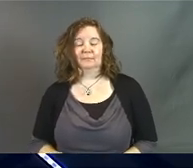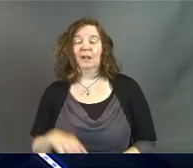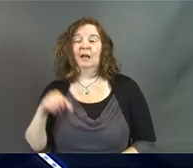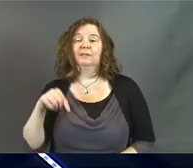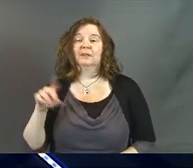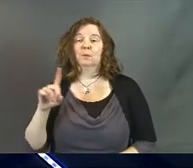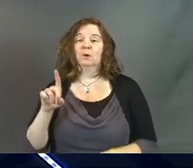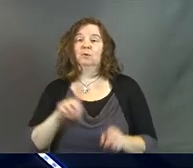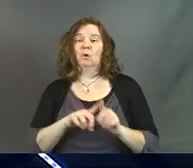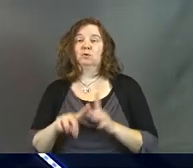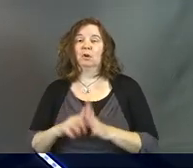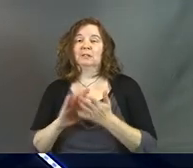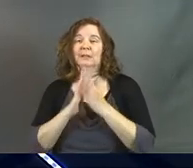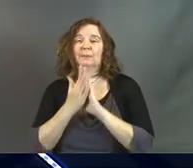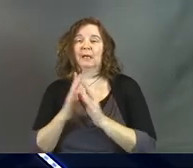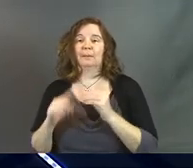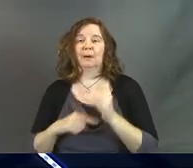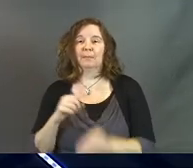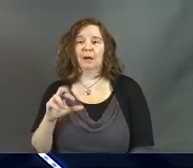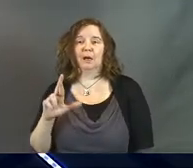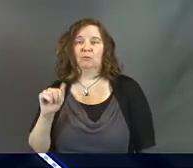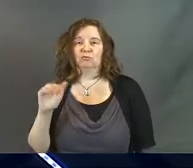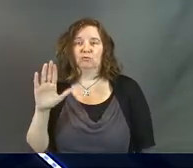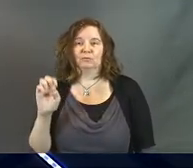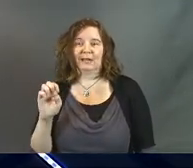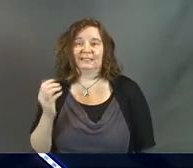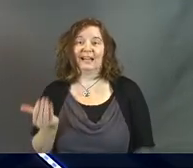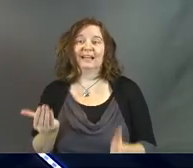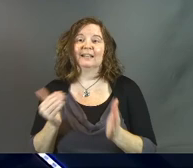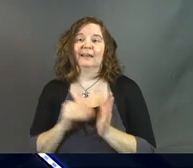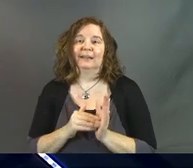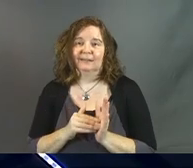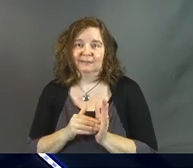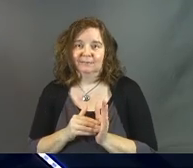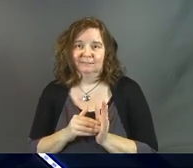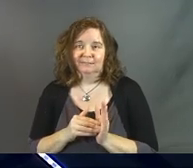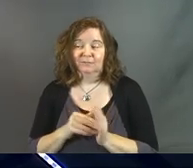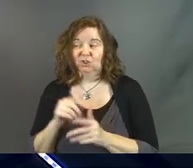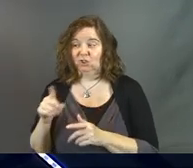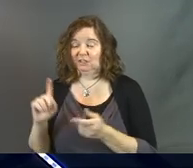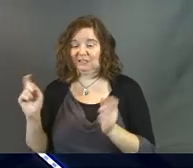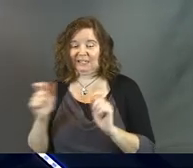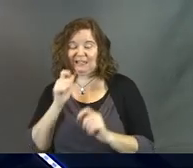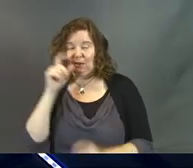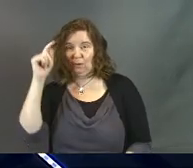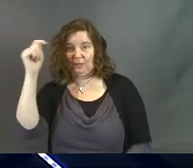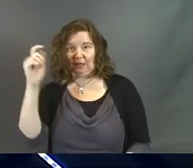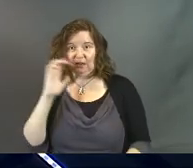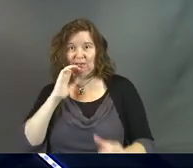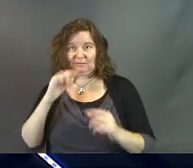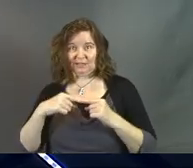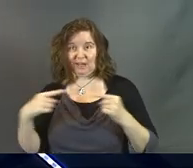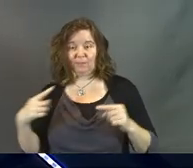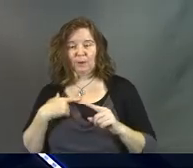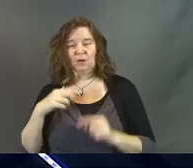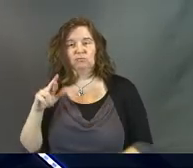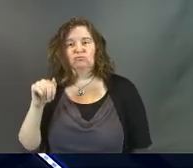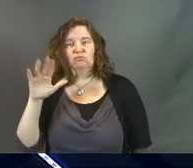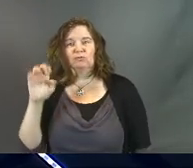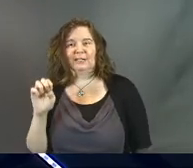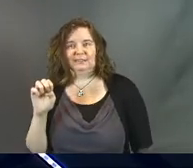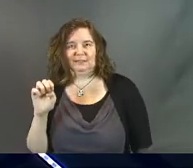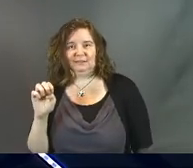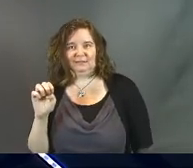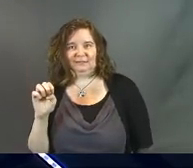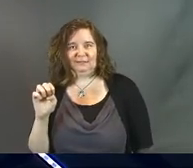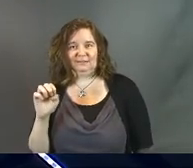This is where it also starts to become about race again. She turns it not just into a theological controversy, but into a race